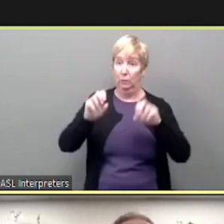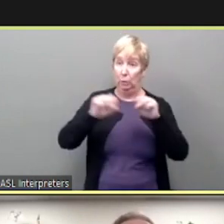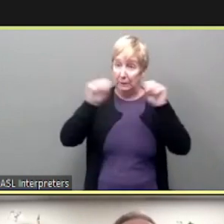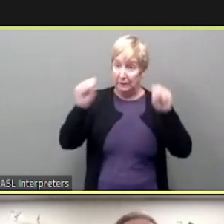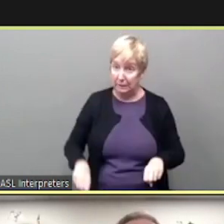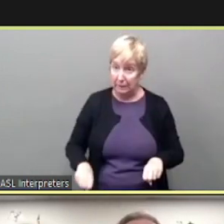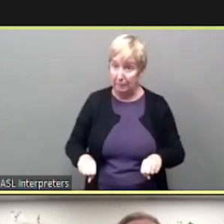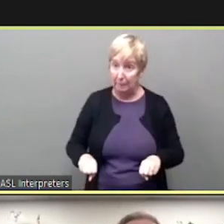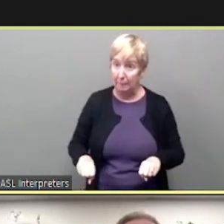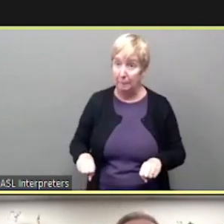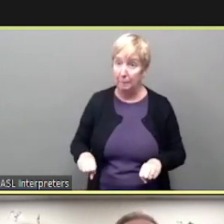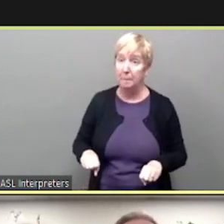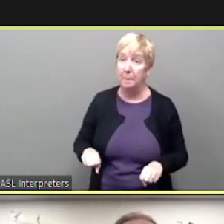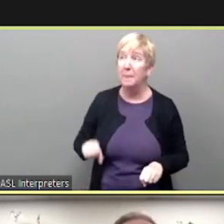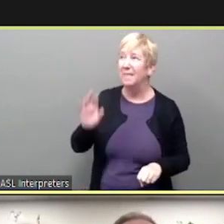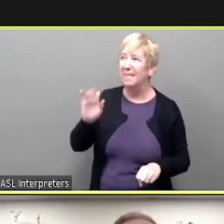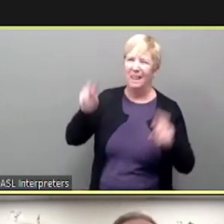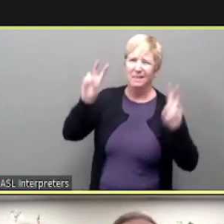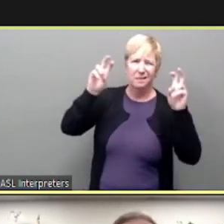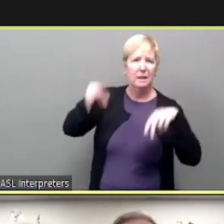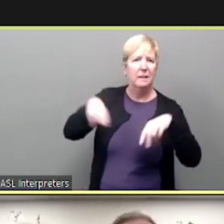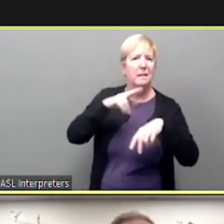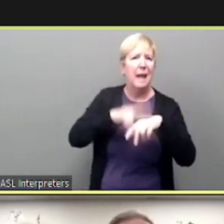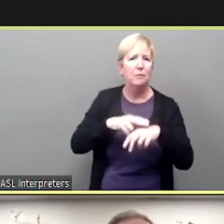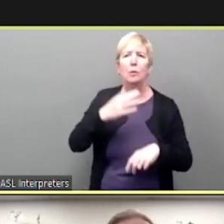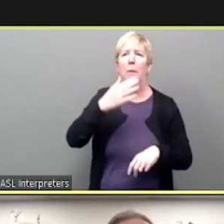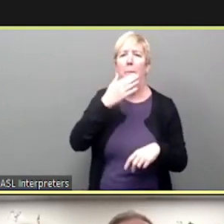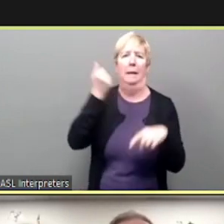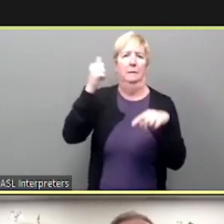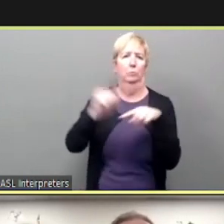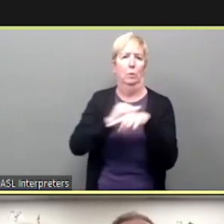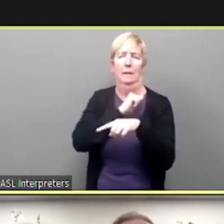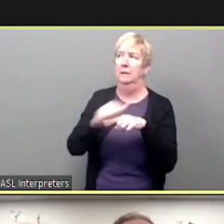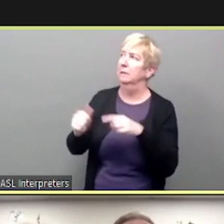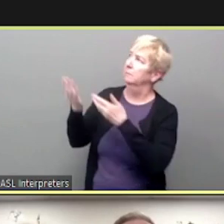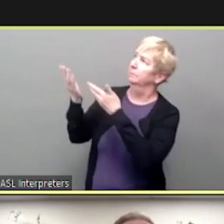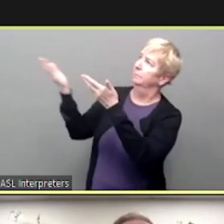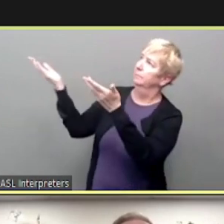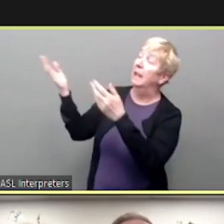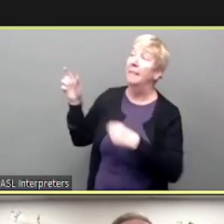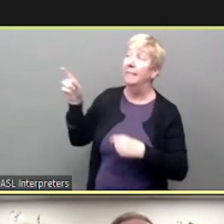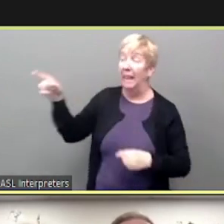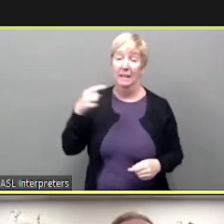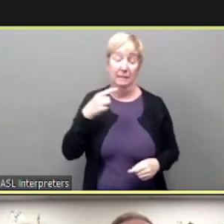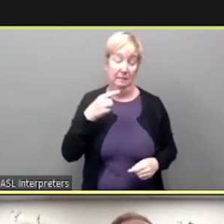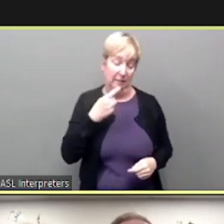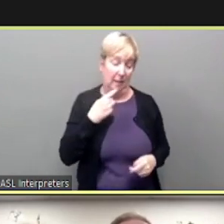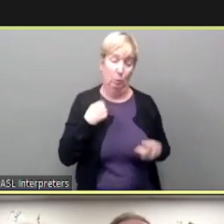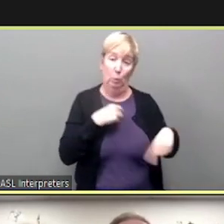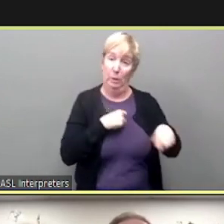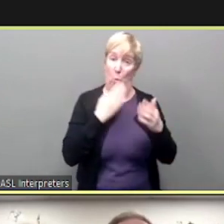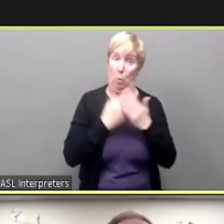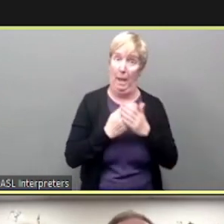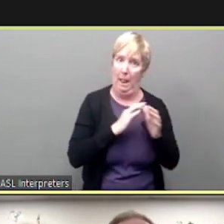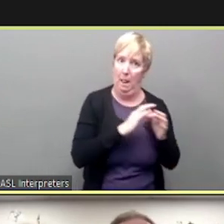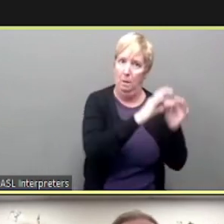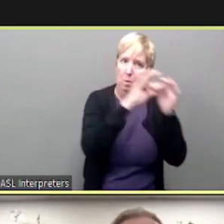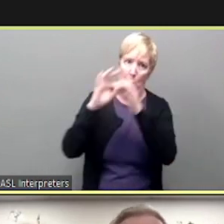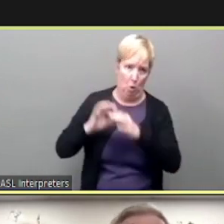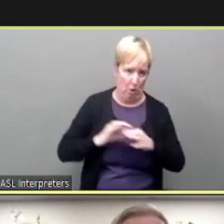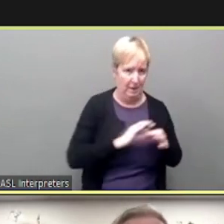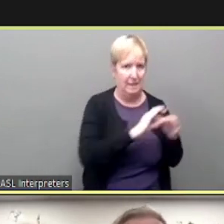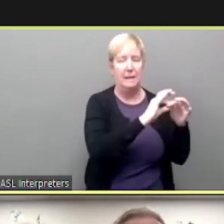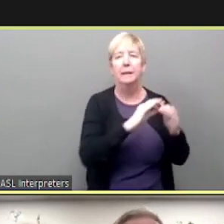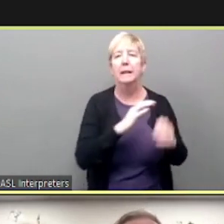a national kind of best practice. They haven't seen any state as coordinated as we are. Second, they found really that all of